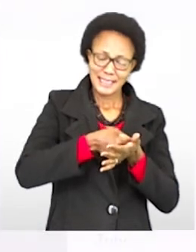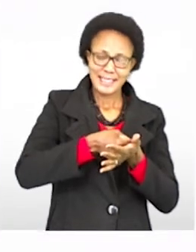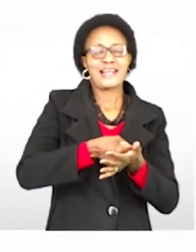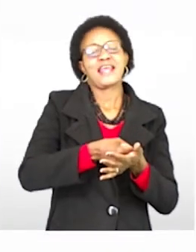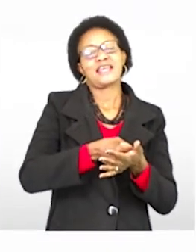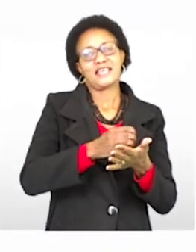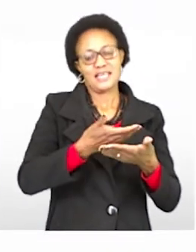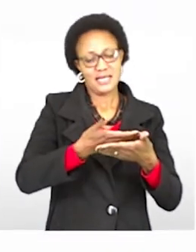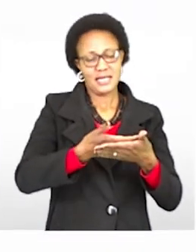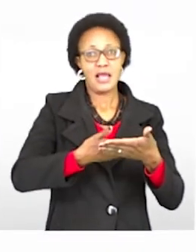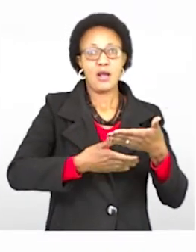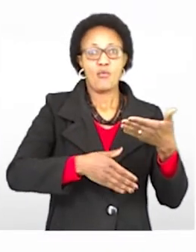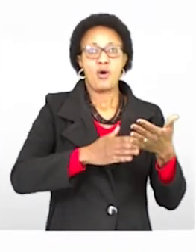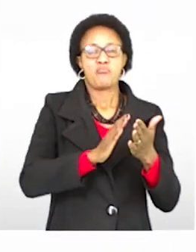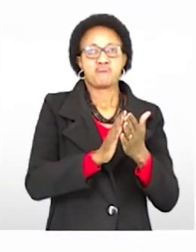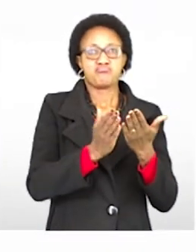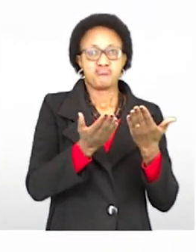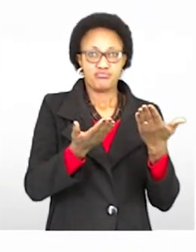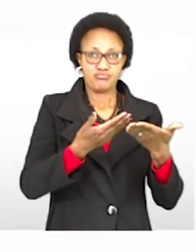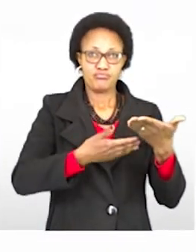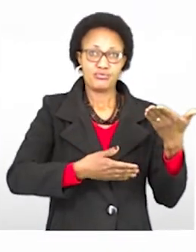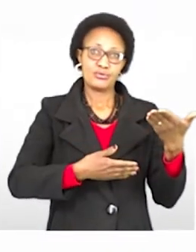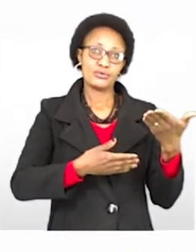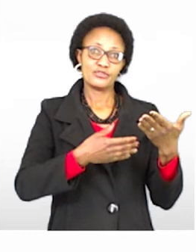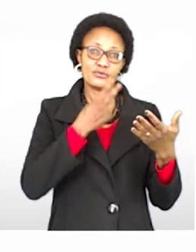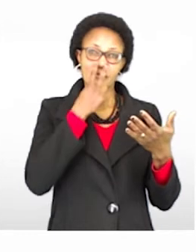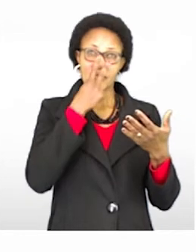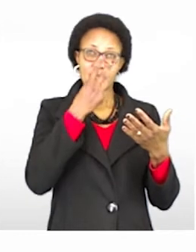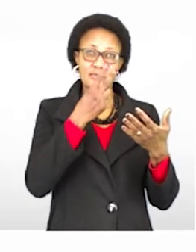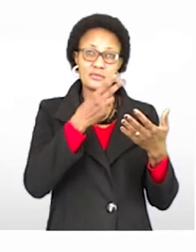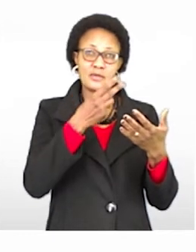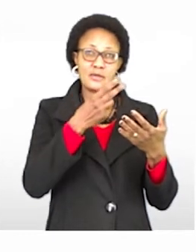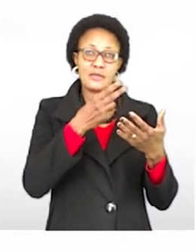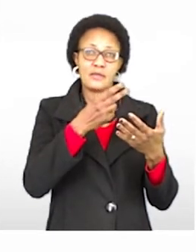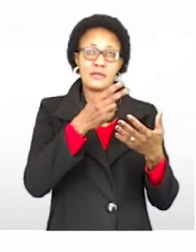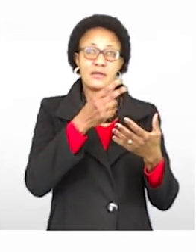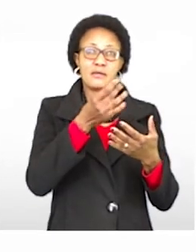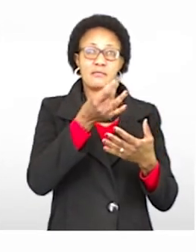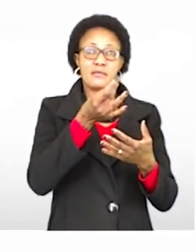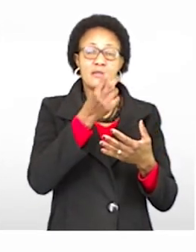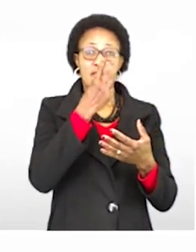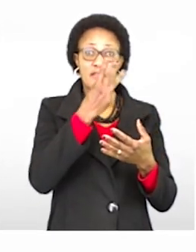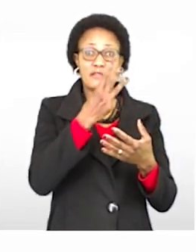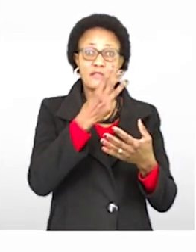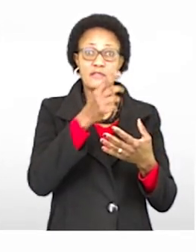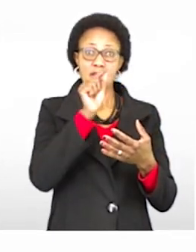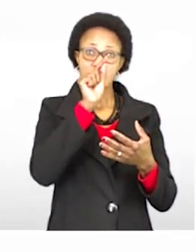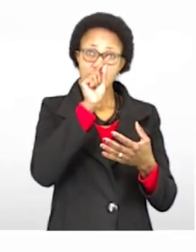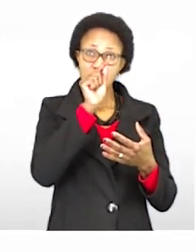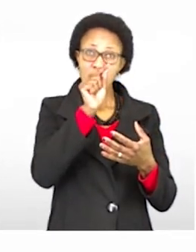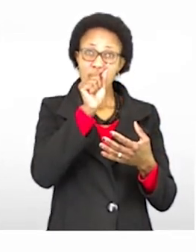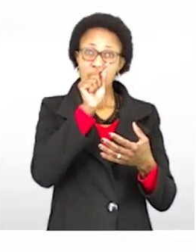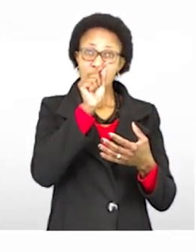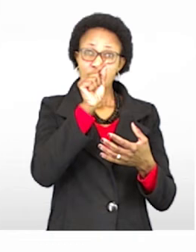book again. You can see that they have shown you the direction you need to start. So I'd like you to put your finger there and you're